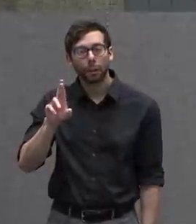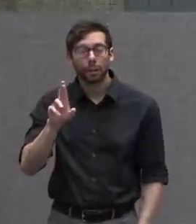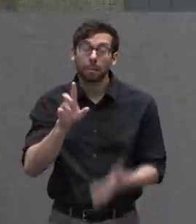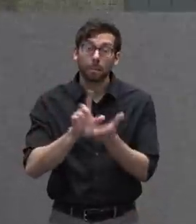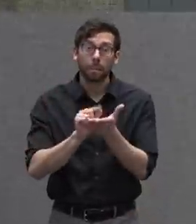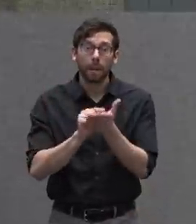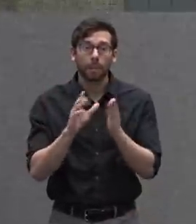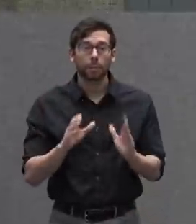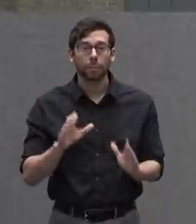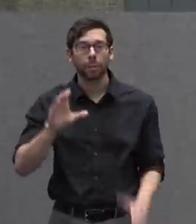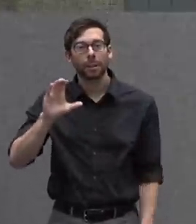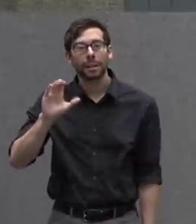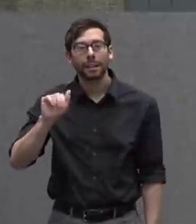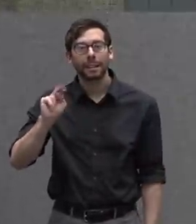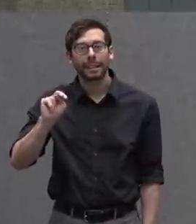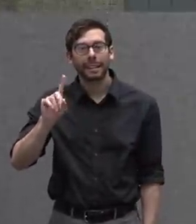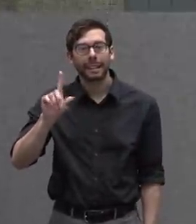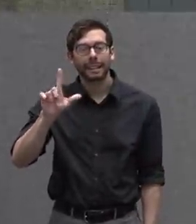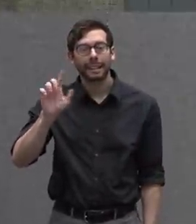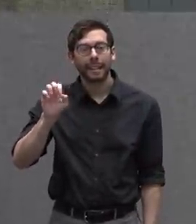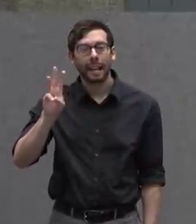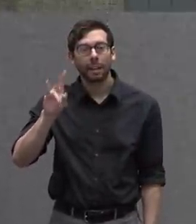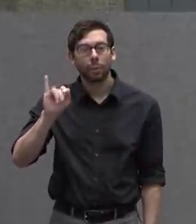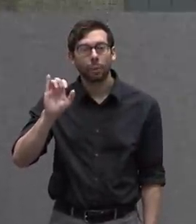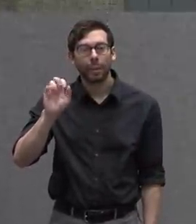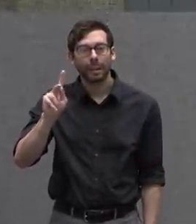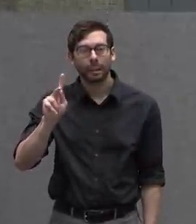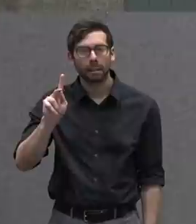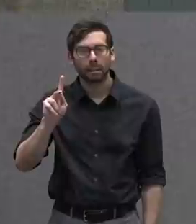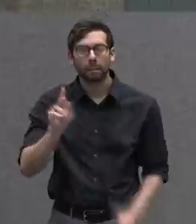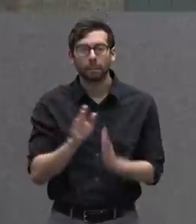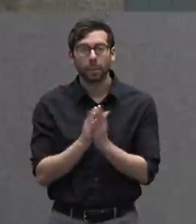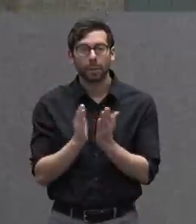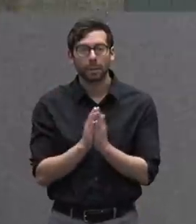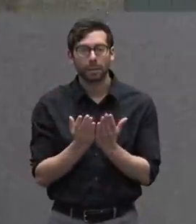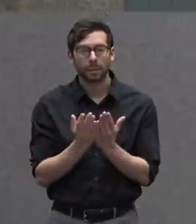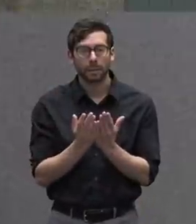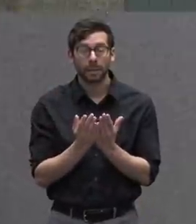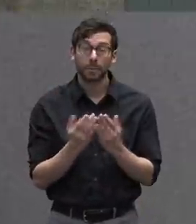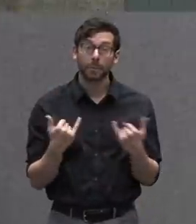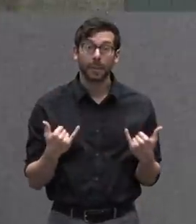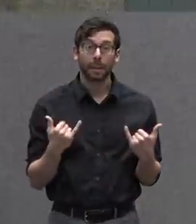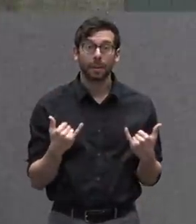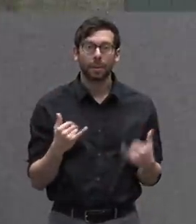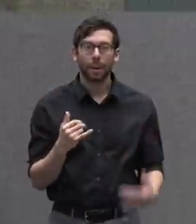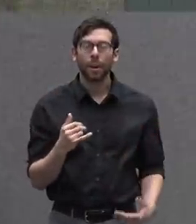Now, journey. What is a journey?